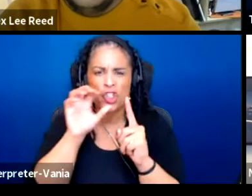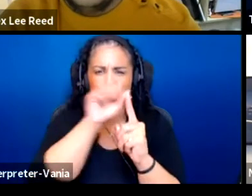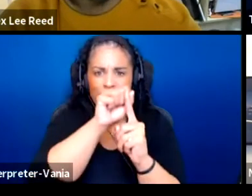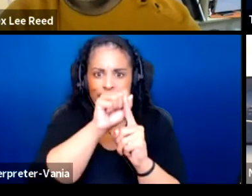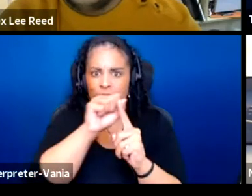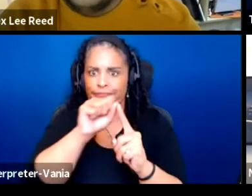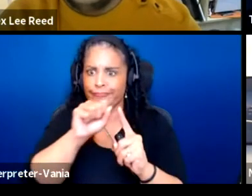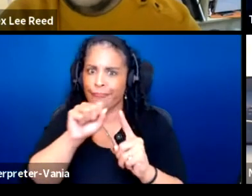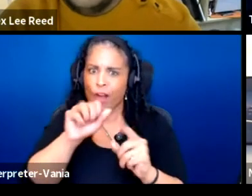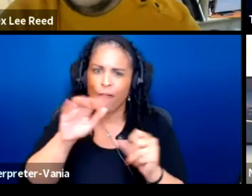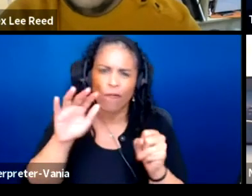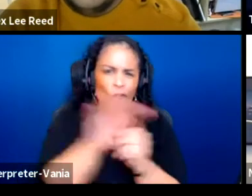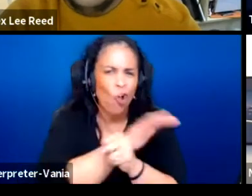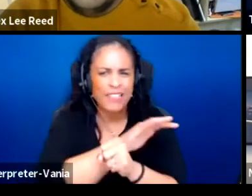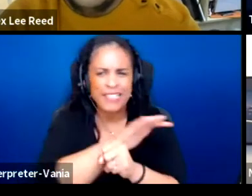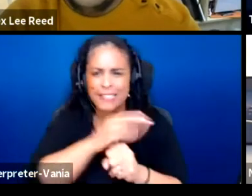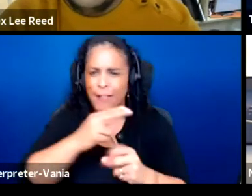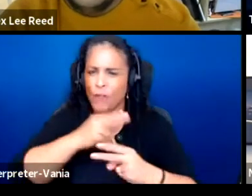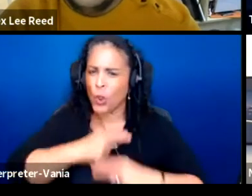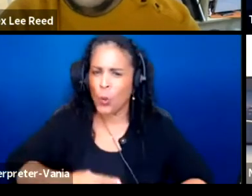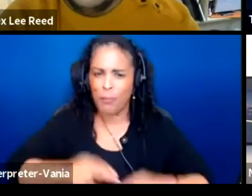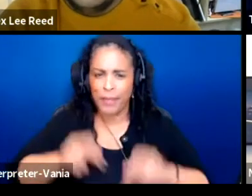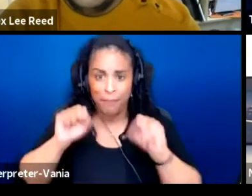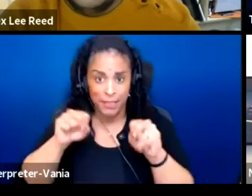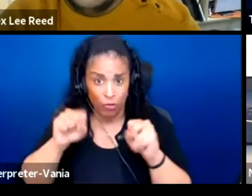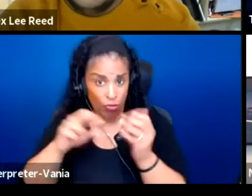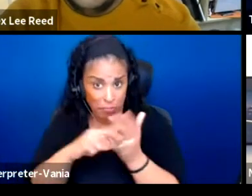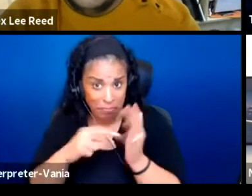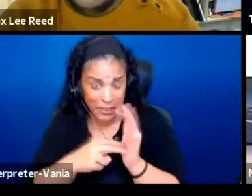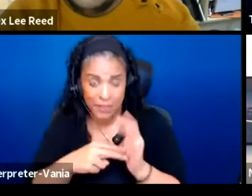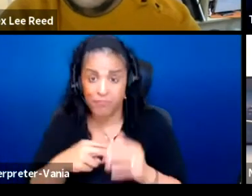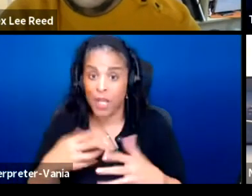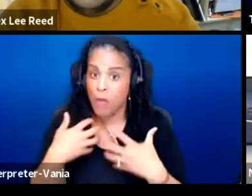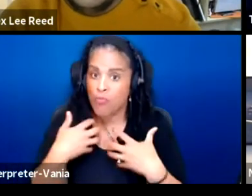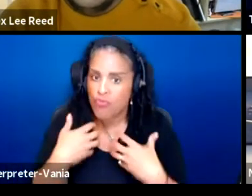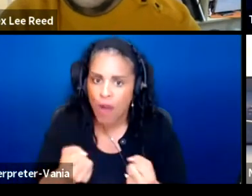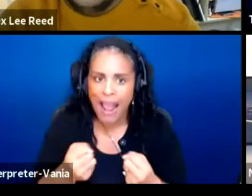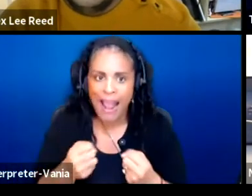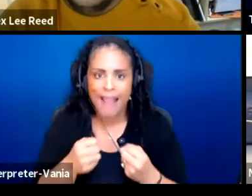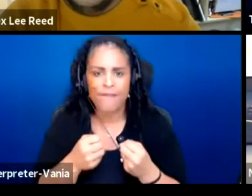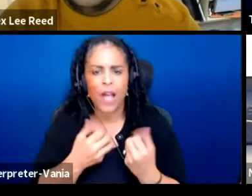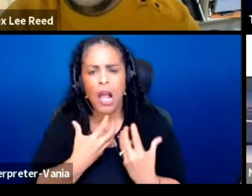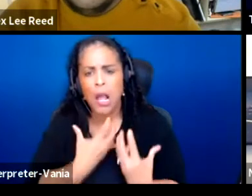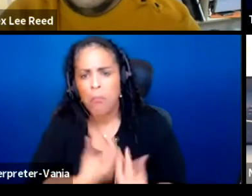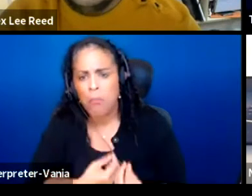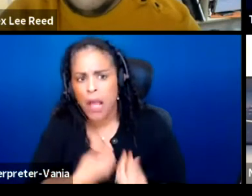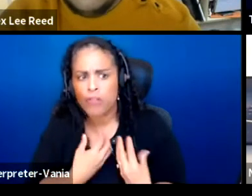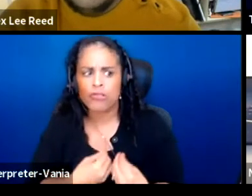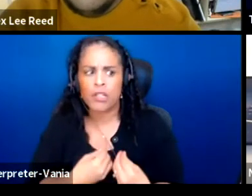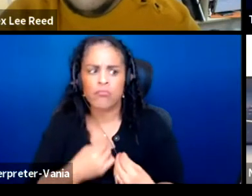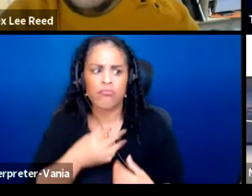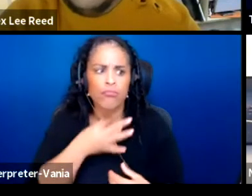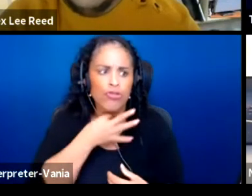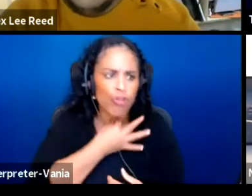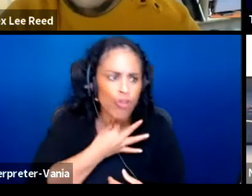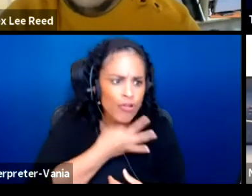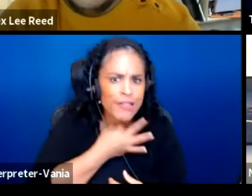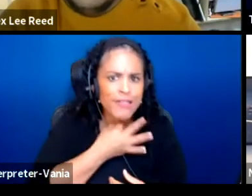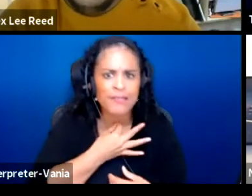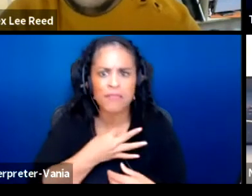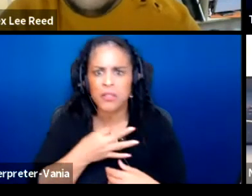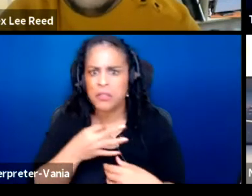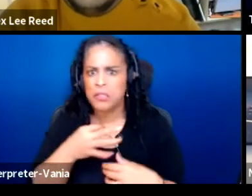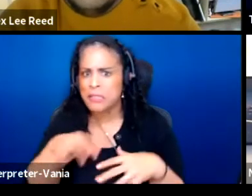potential, which means being brave and compassionate and curious and